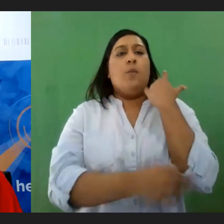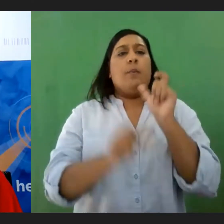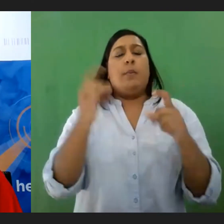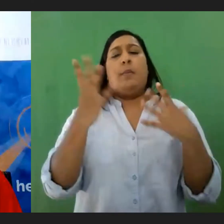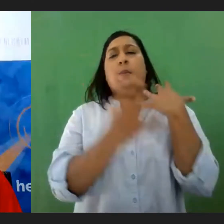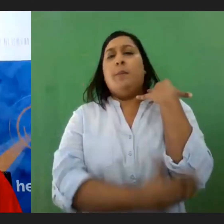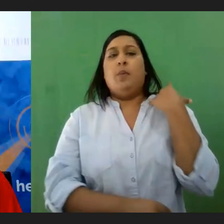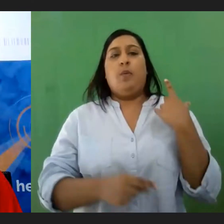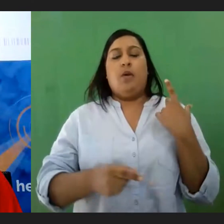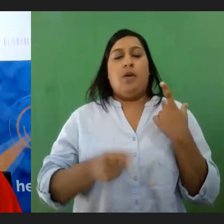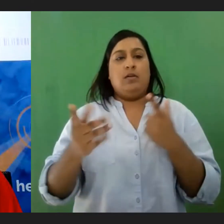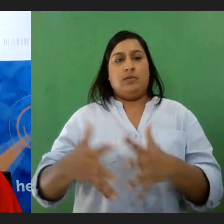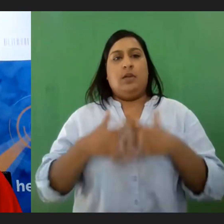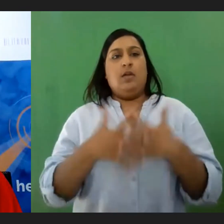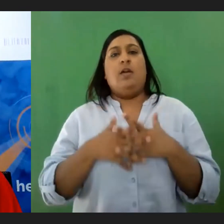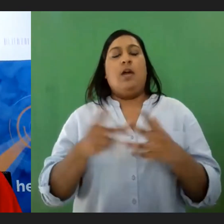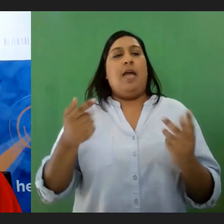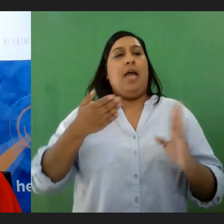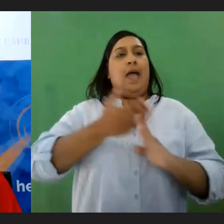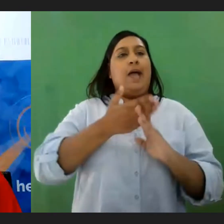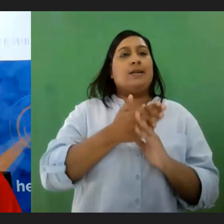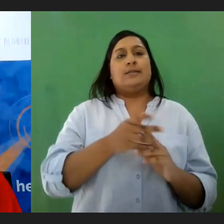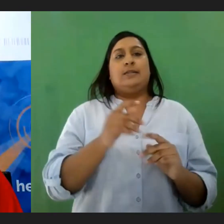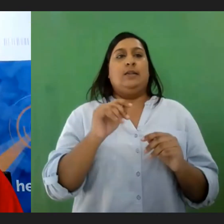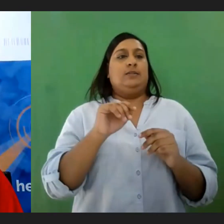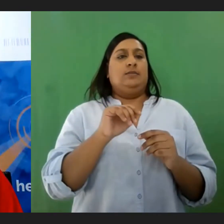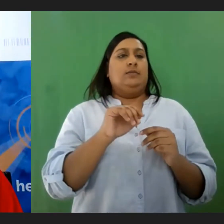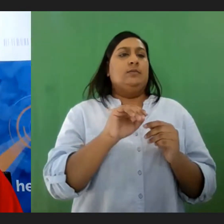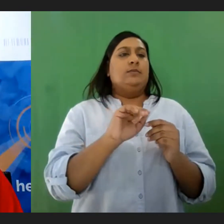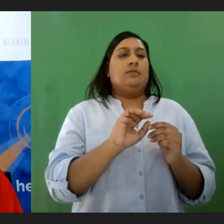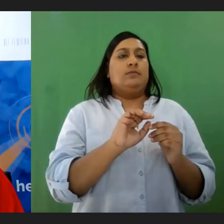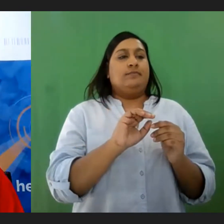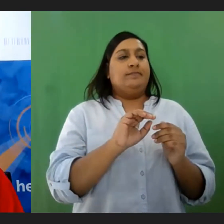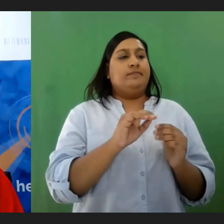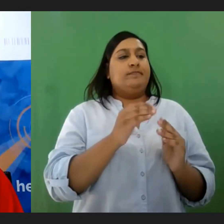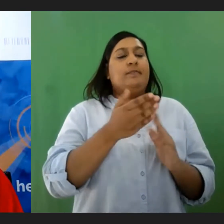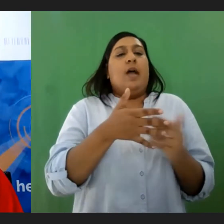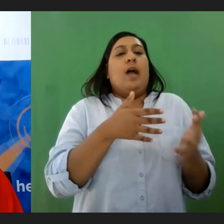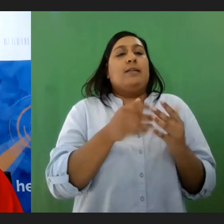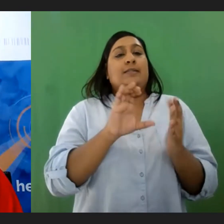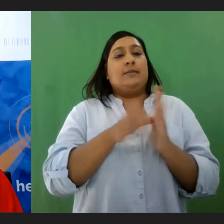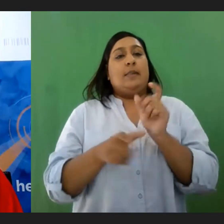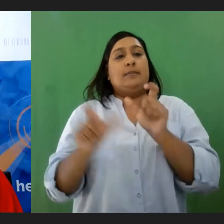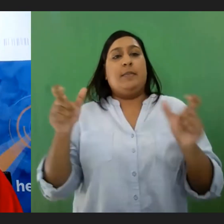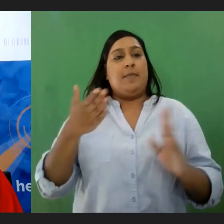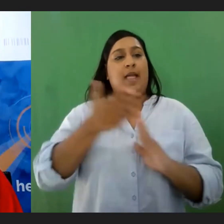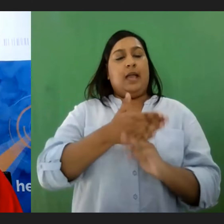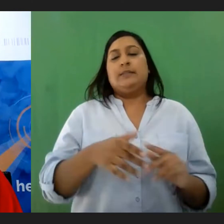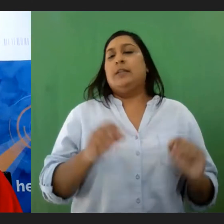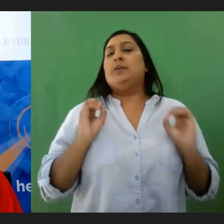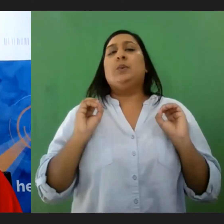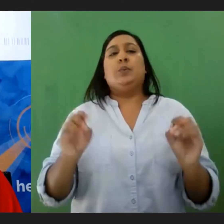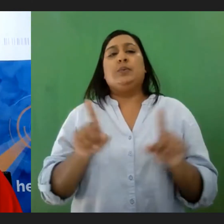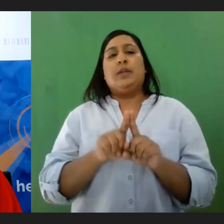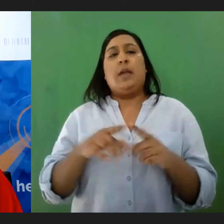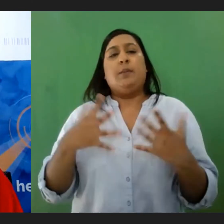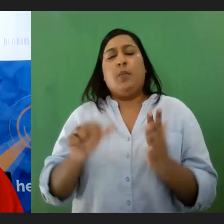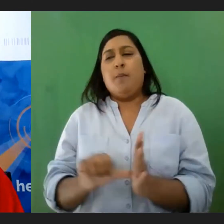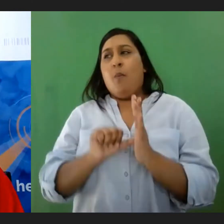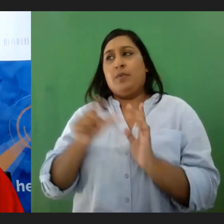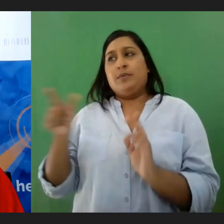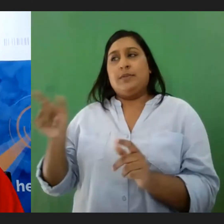to disability and rehabilitation services, and the importance of disability inclusive